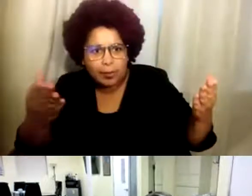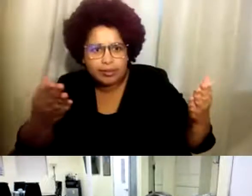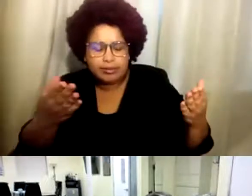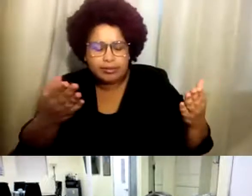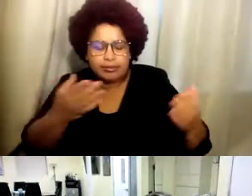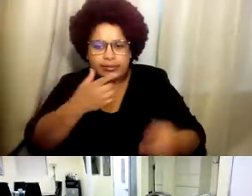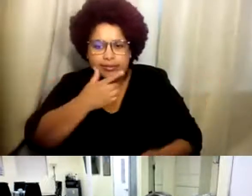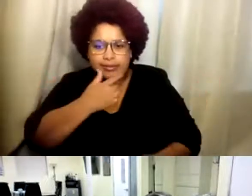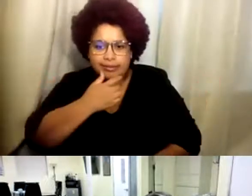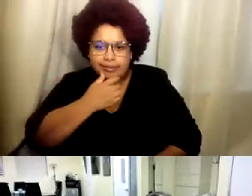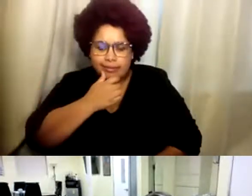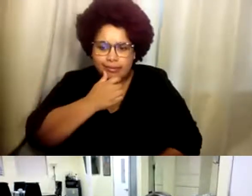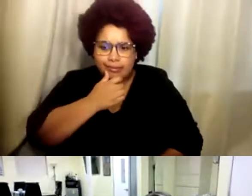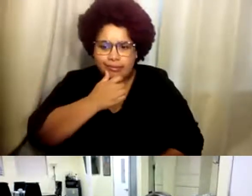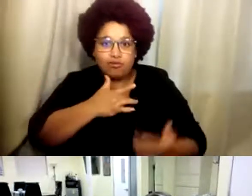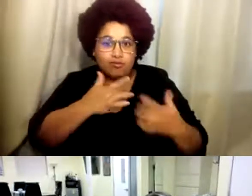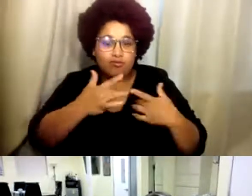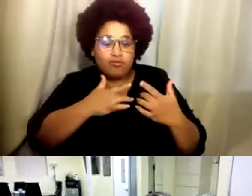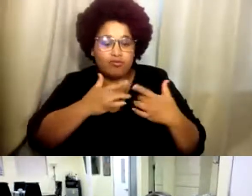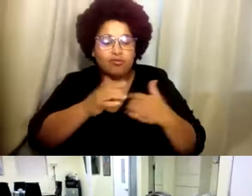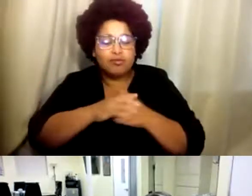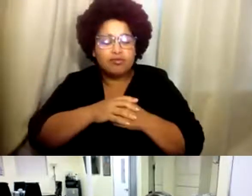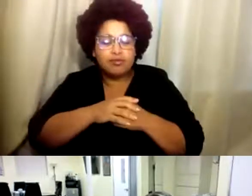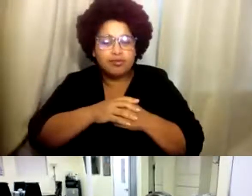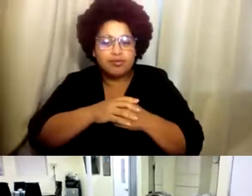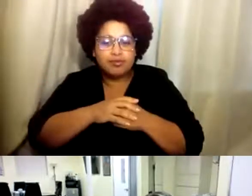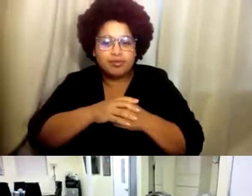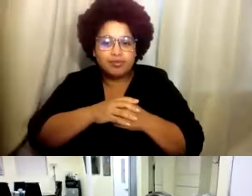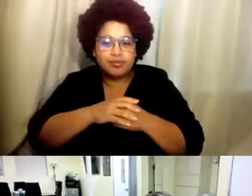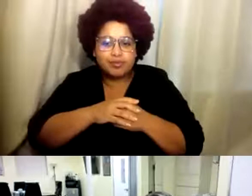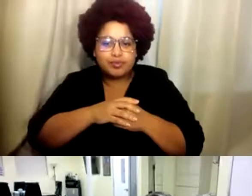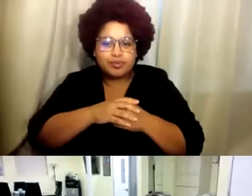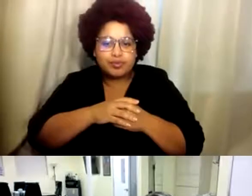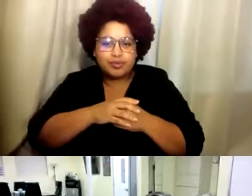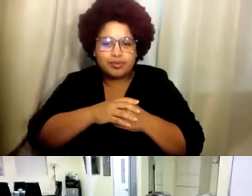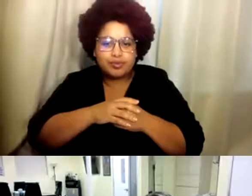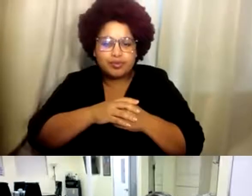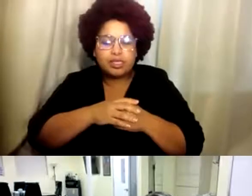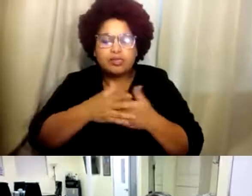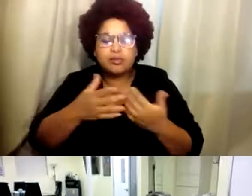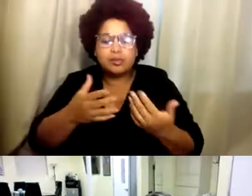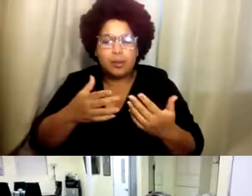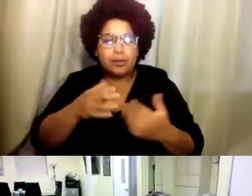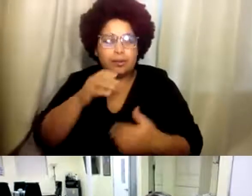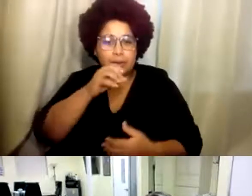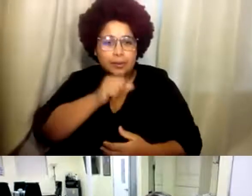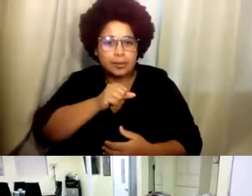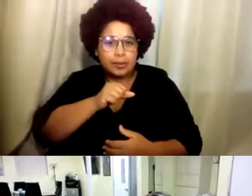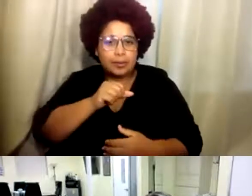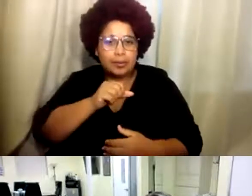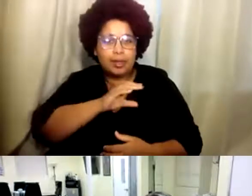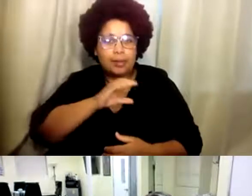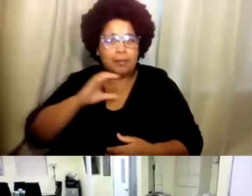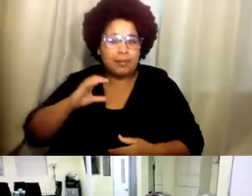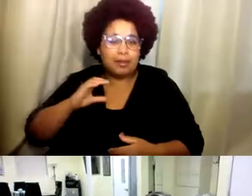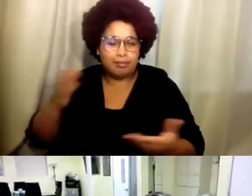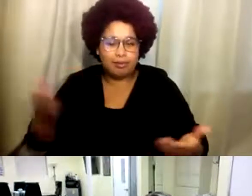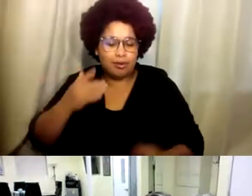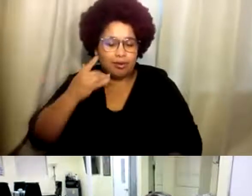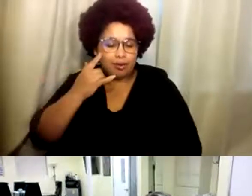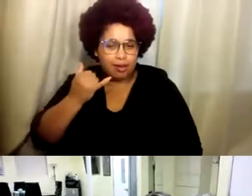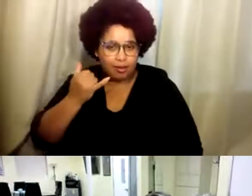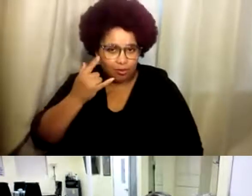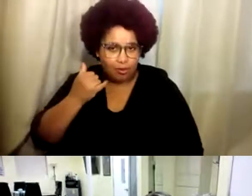the vaccination of, the kids at some point. So I assume that the committee in California is still looking at, as those